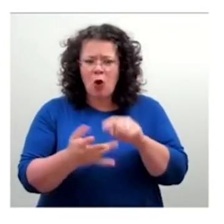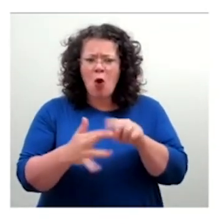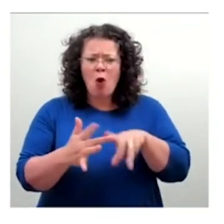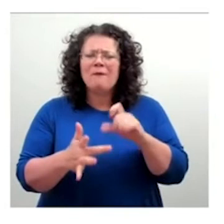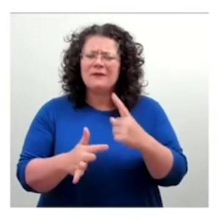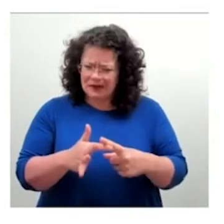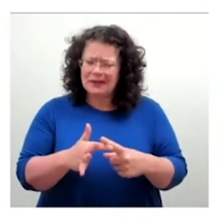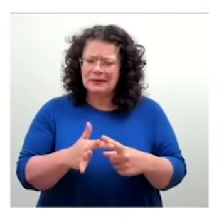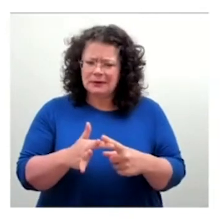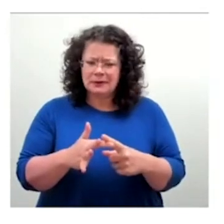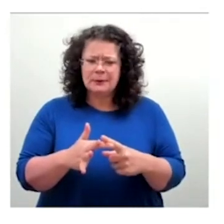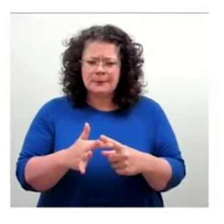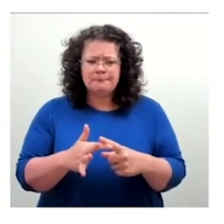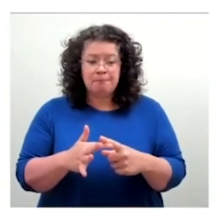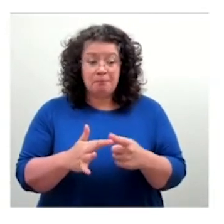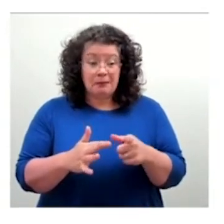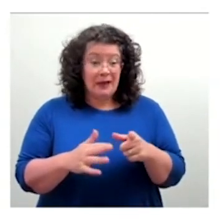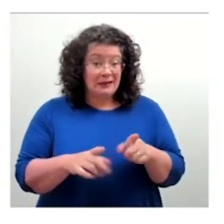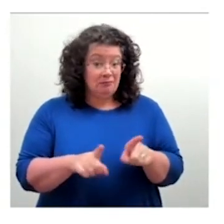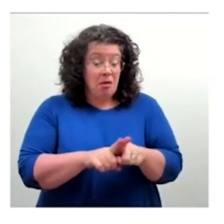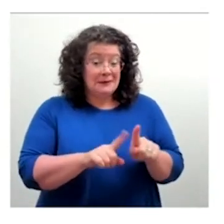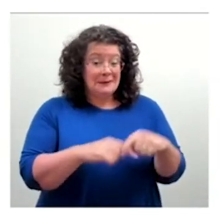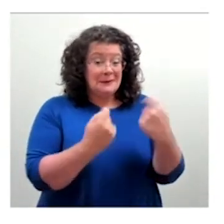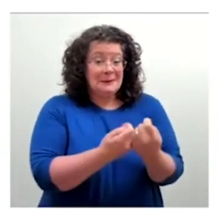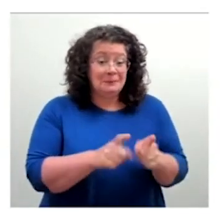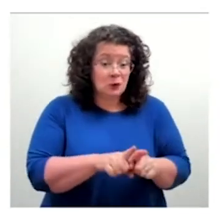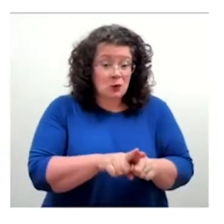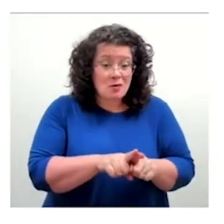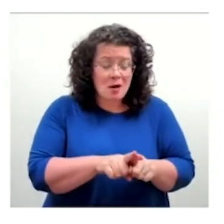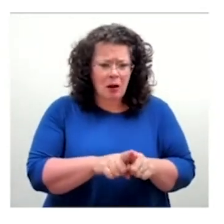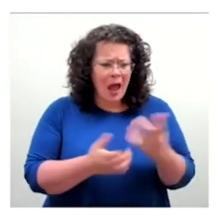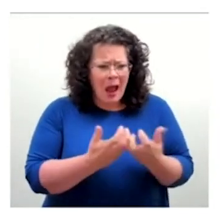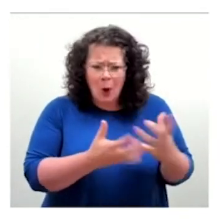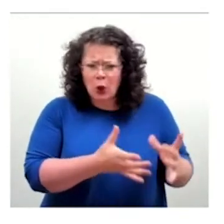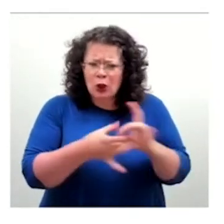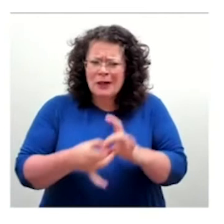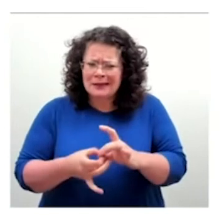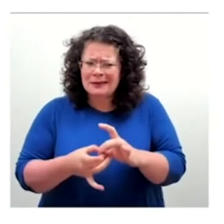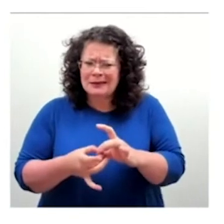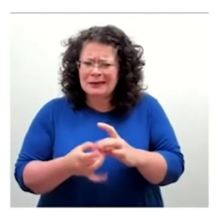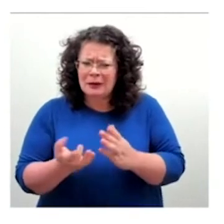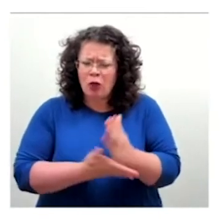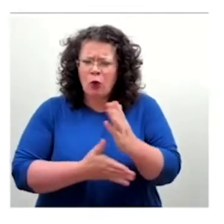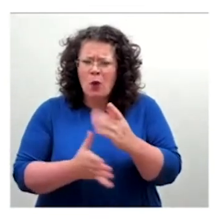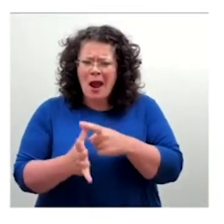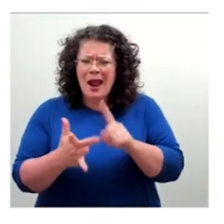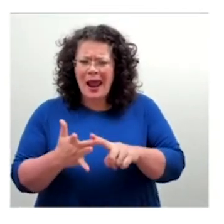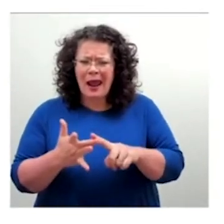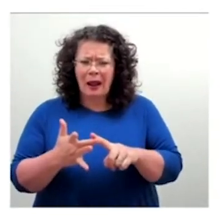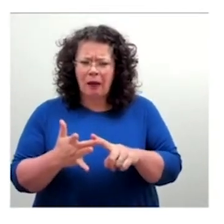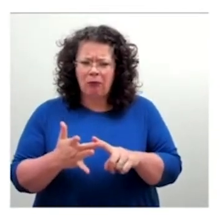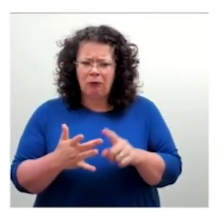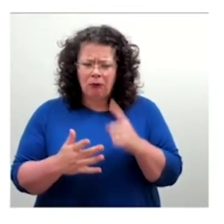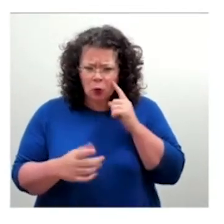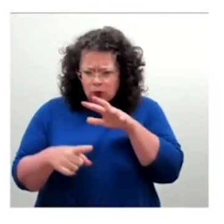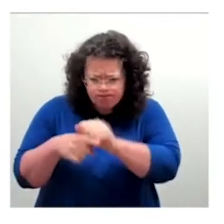those issues. Alternative text and image captioning being at the scientific level of parity of human makes it easier to